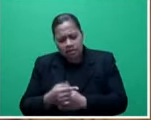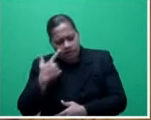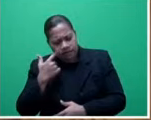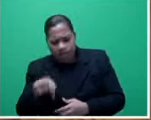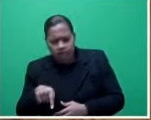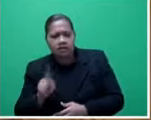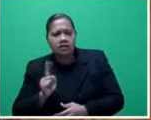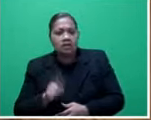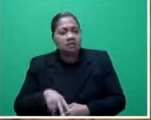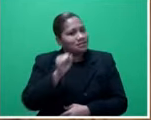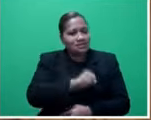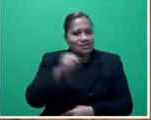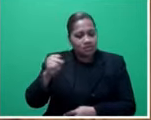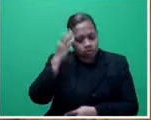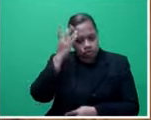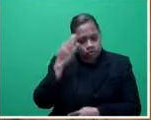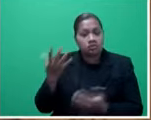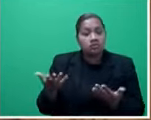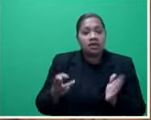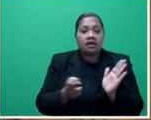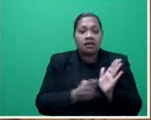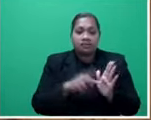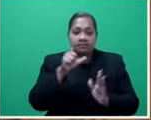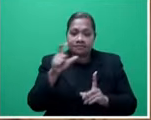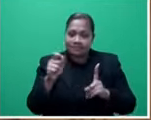serious consideration by National Council for Persons